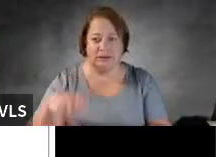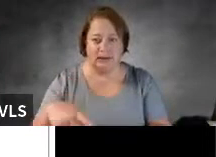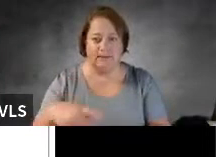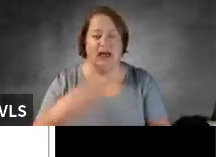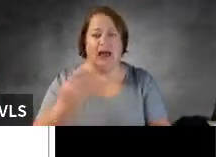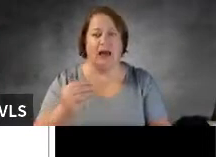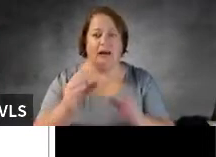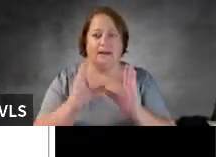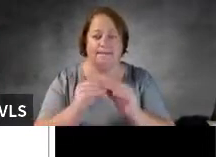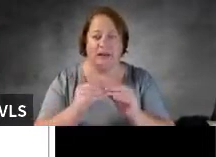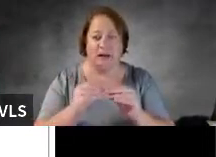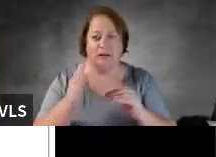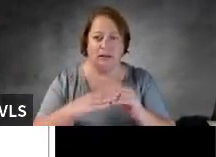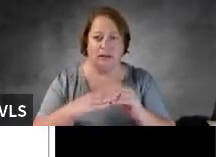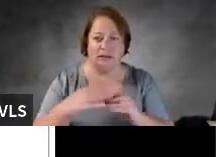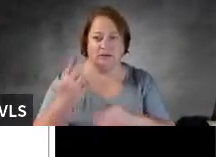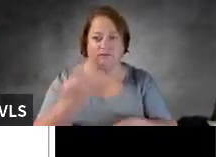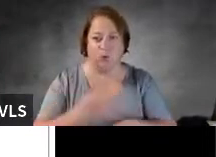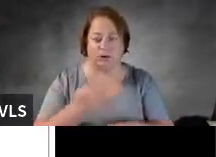at least four times per year.